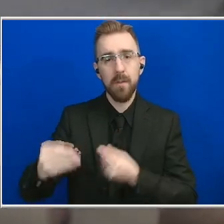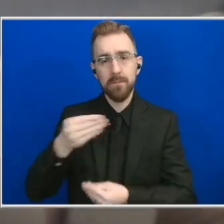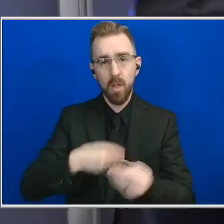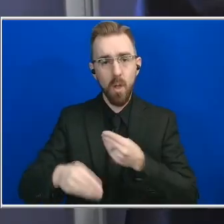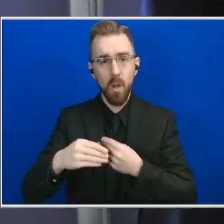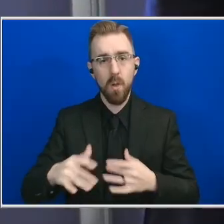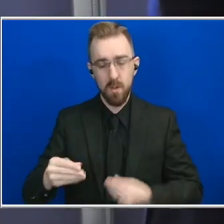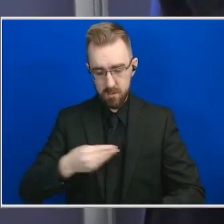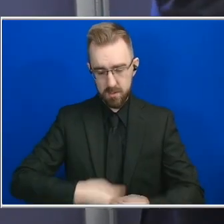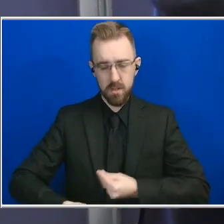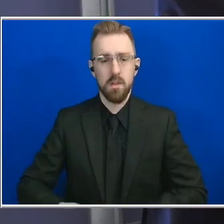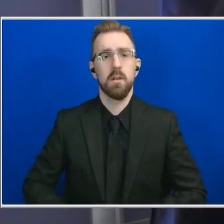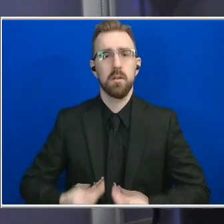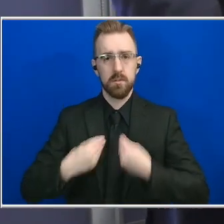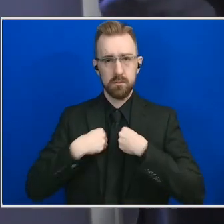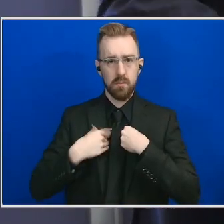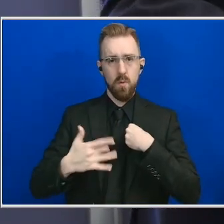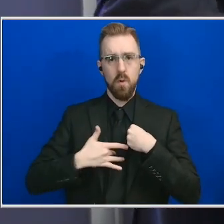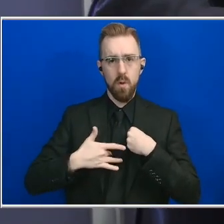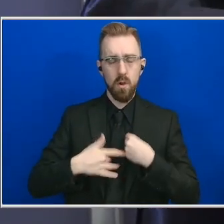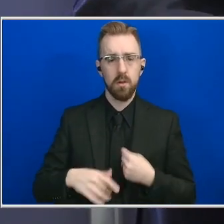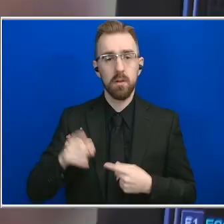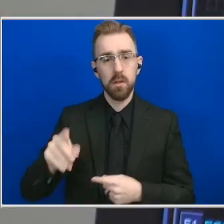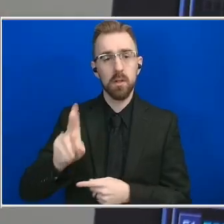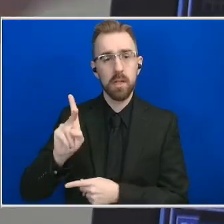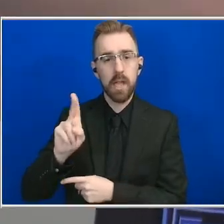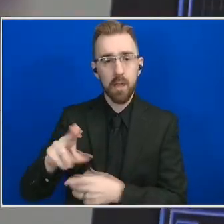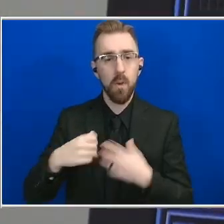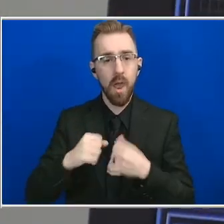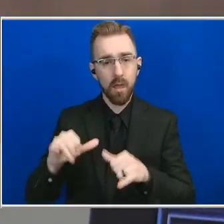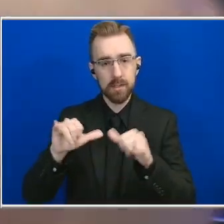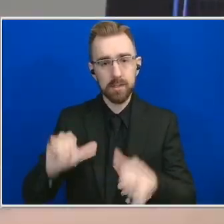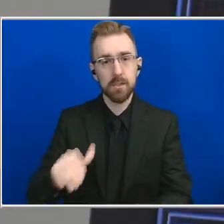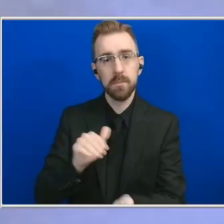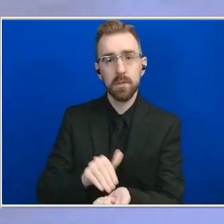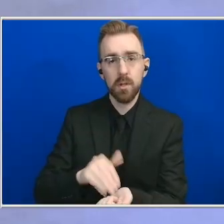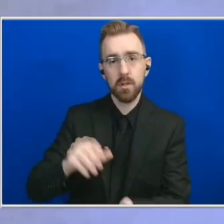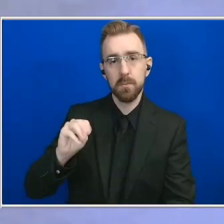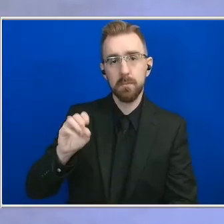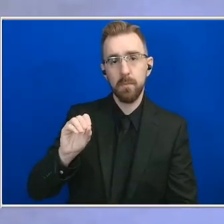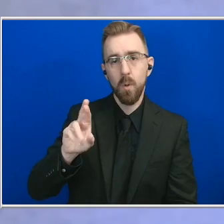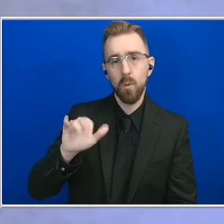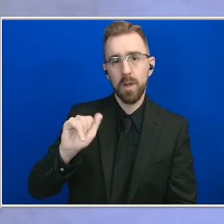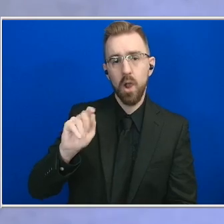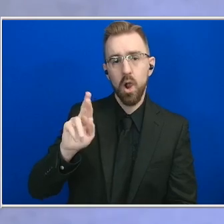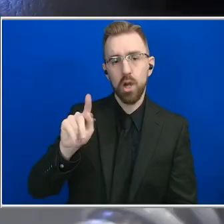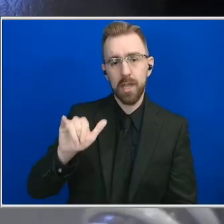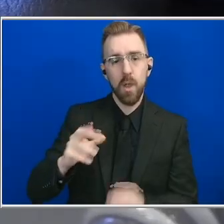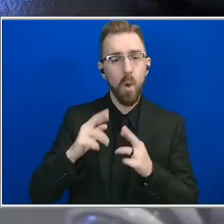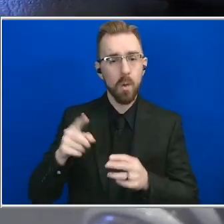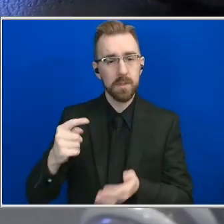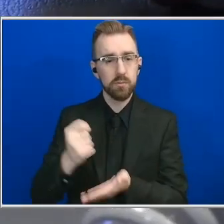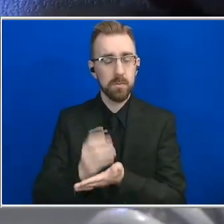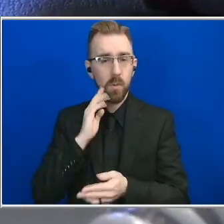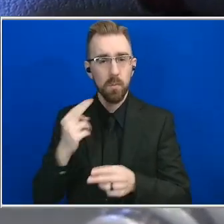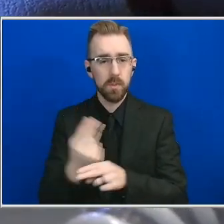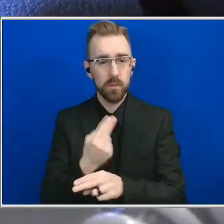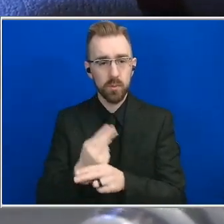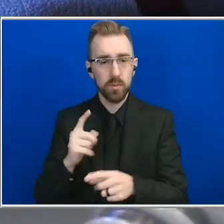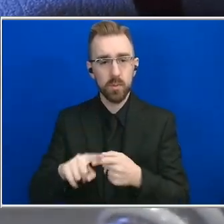the University of Kansas Health System doctor, Patrick Moriarty, hopes that this treatment one day will be used to also